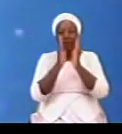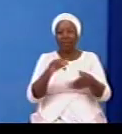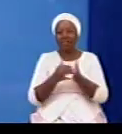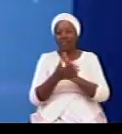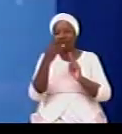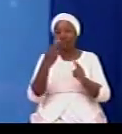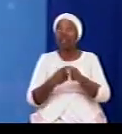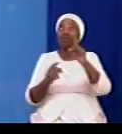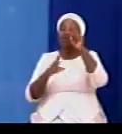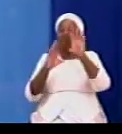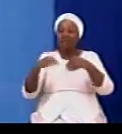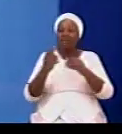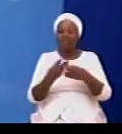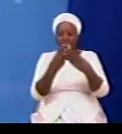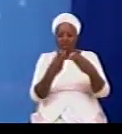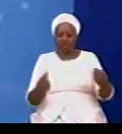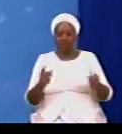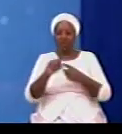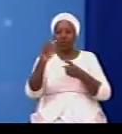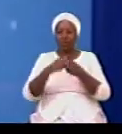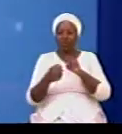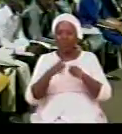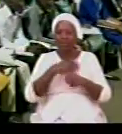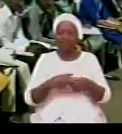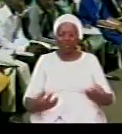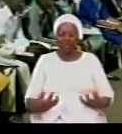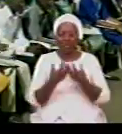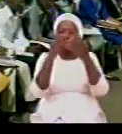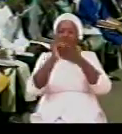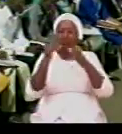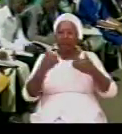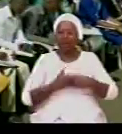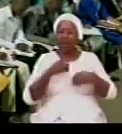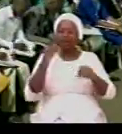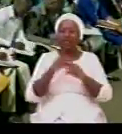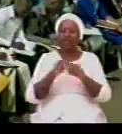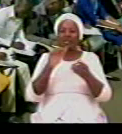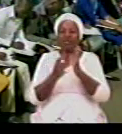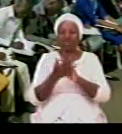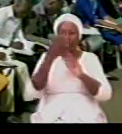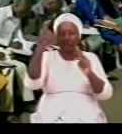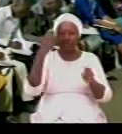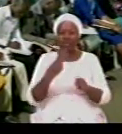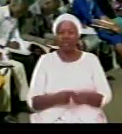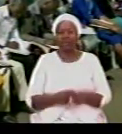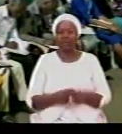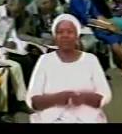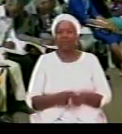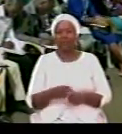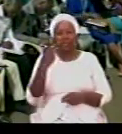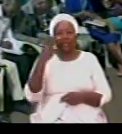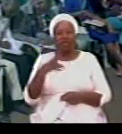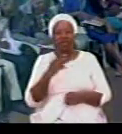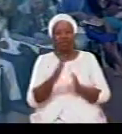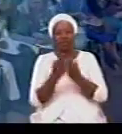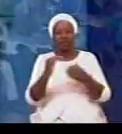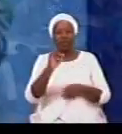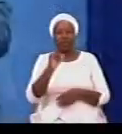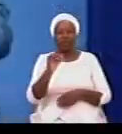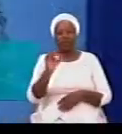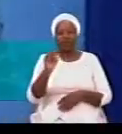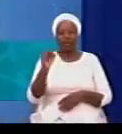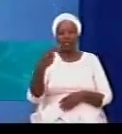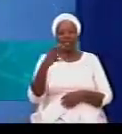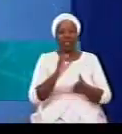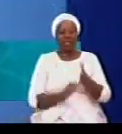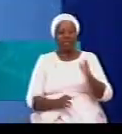have in Jesus' name. Look at Isaiah chapter 65. I'm reading from verse